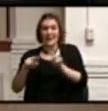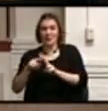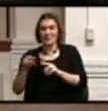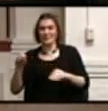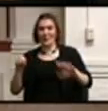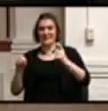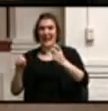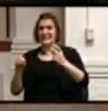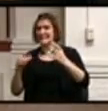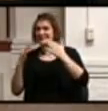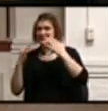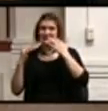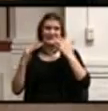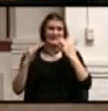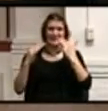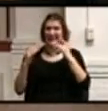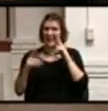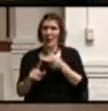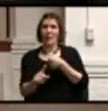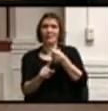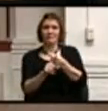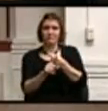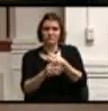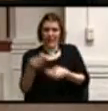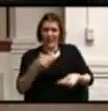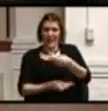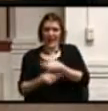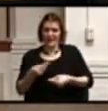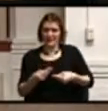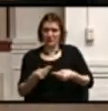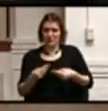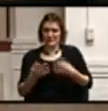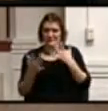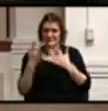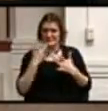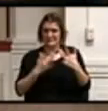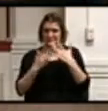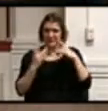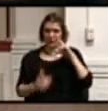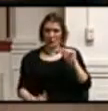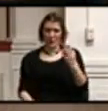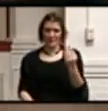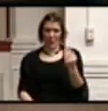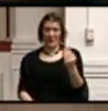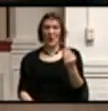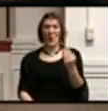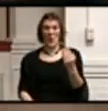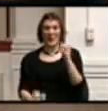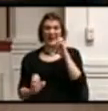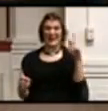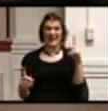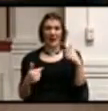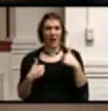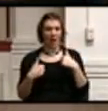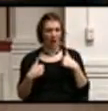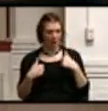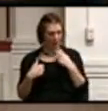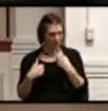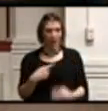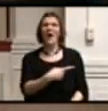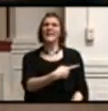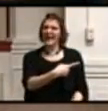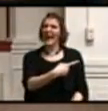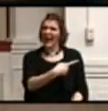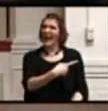tax rate, all contribute to create budgetary pressures in fiscal year 2014. I just thought that was... Hear,